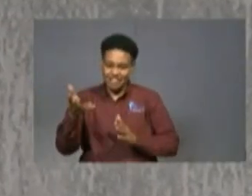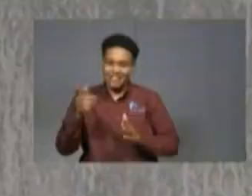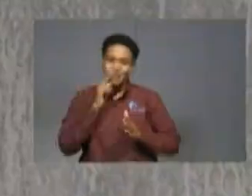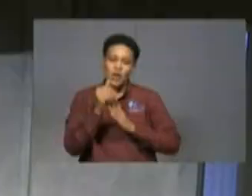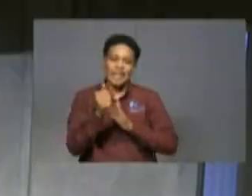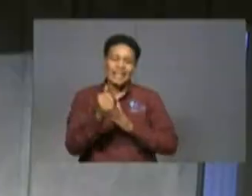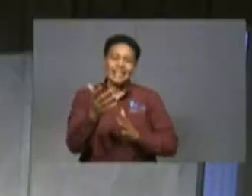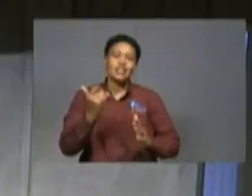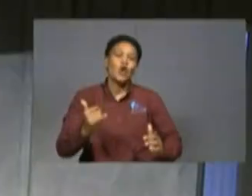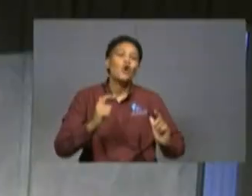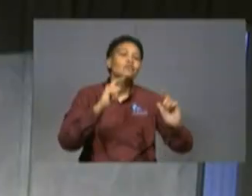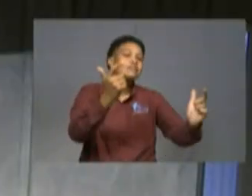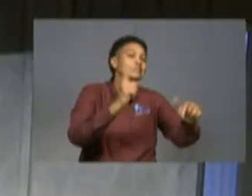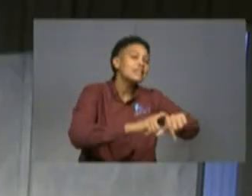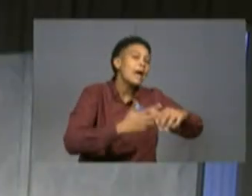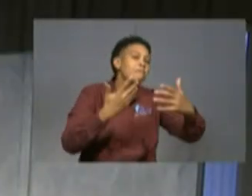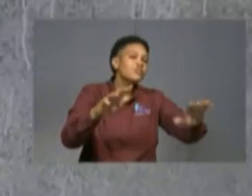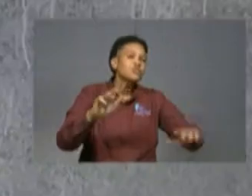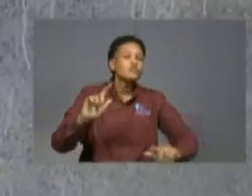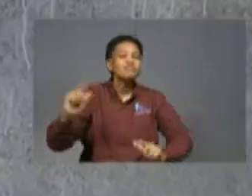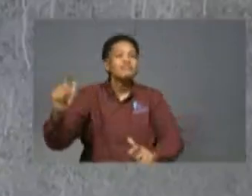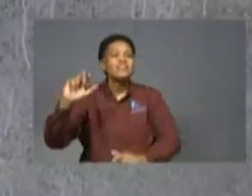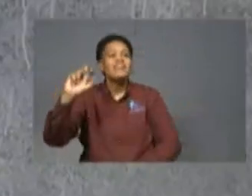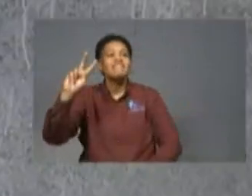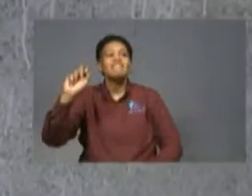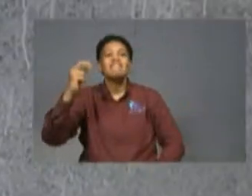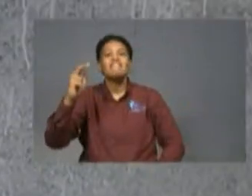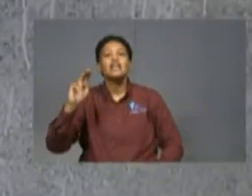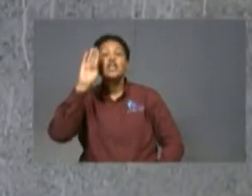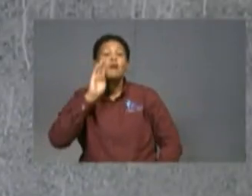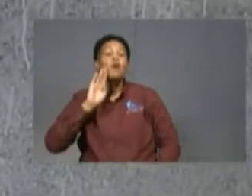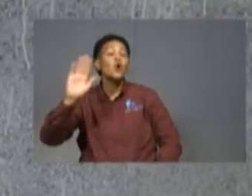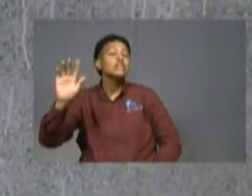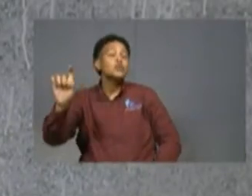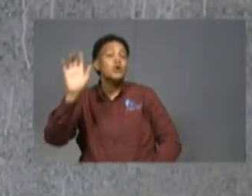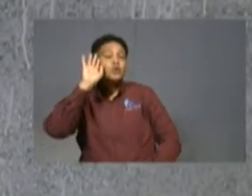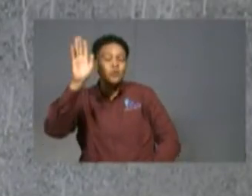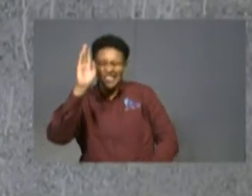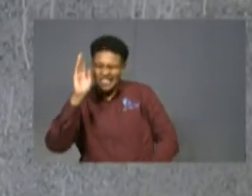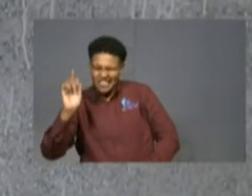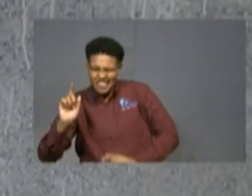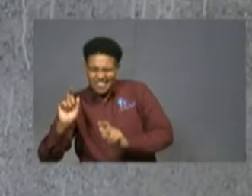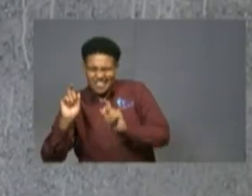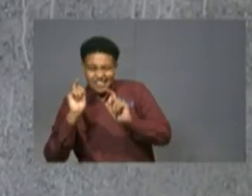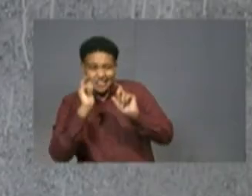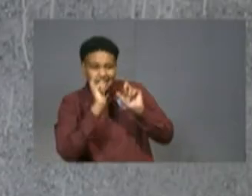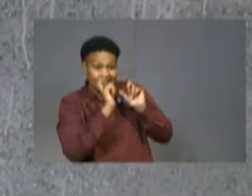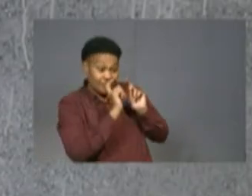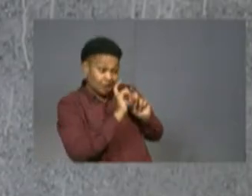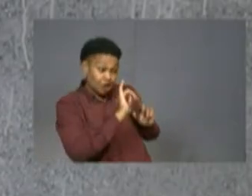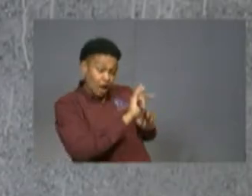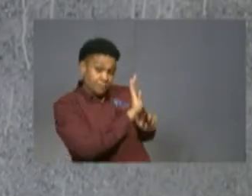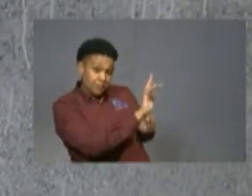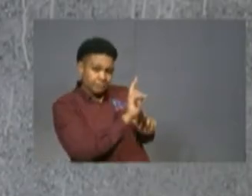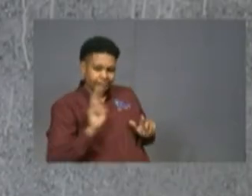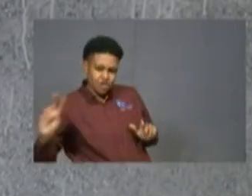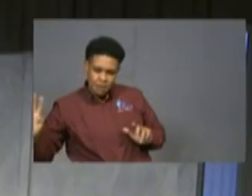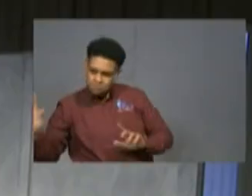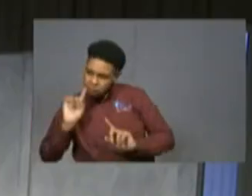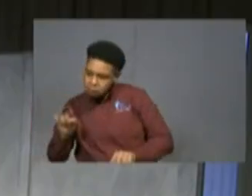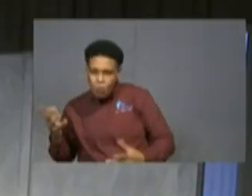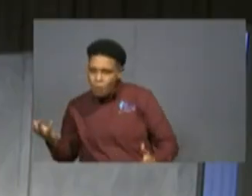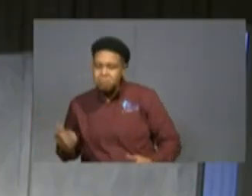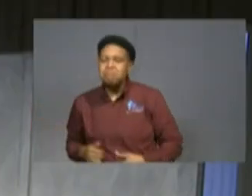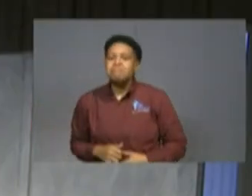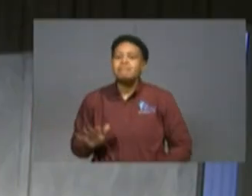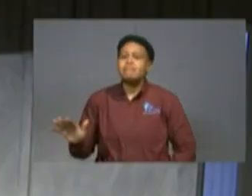lead it. Take another question from Vashon Brown, and his question will be directed to Team JLP. Vashon. Good